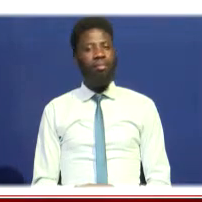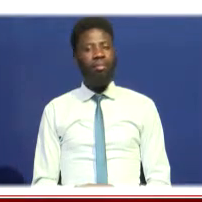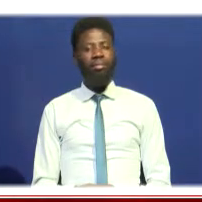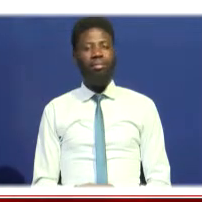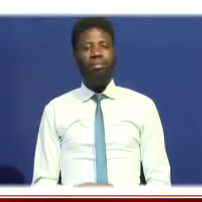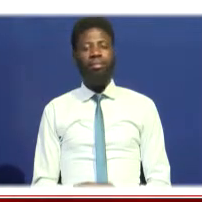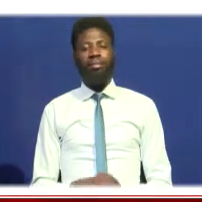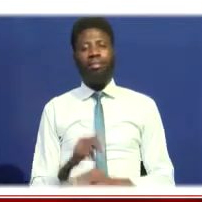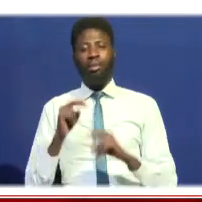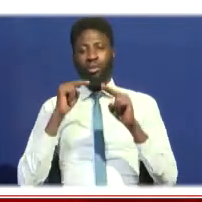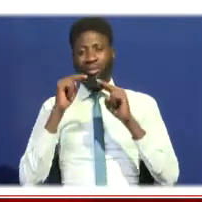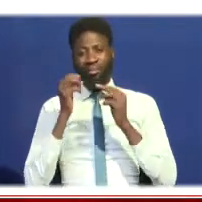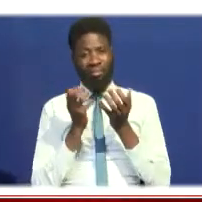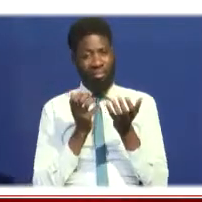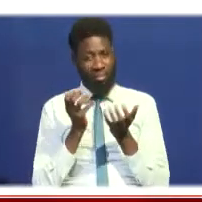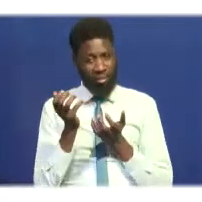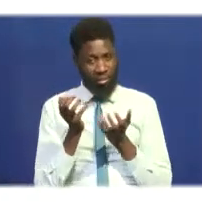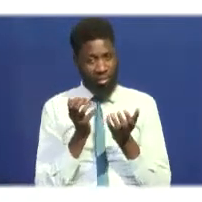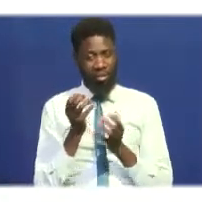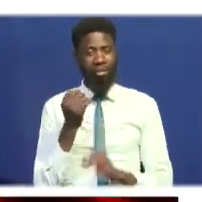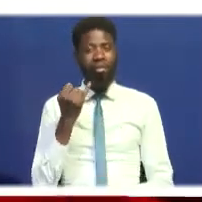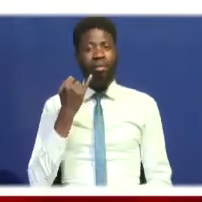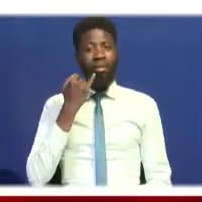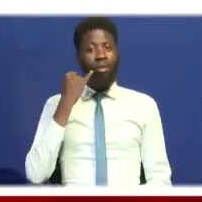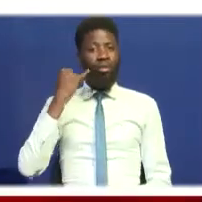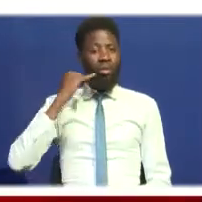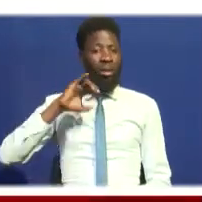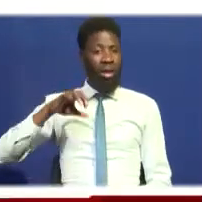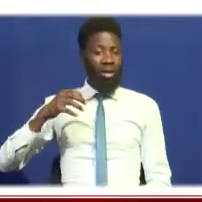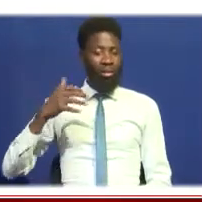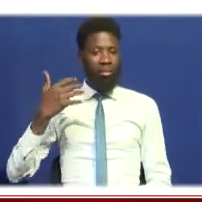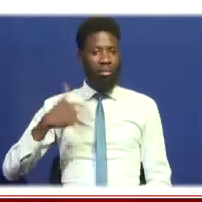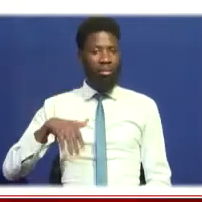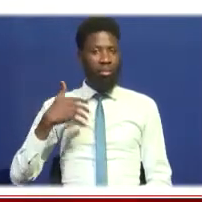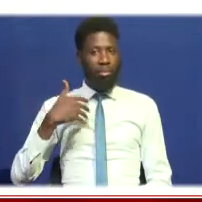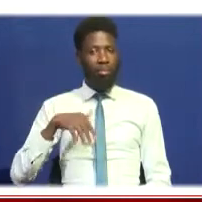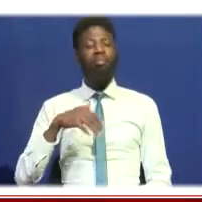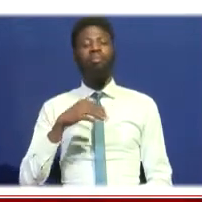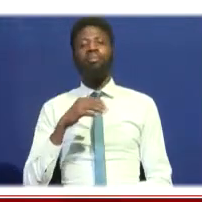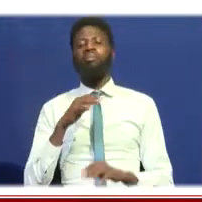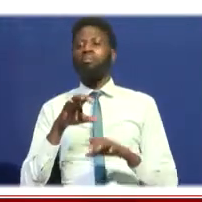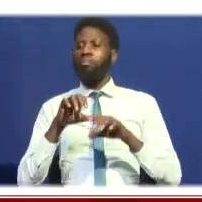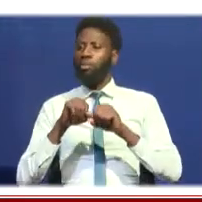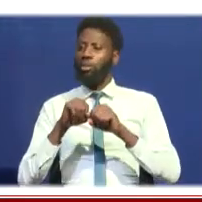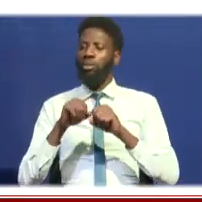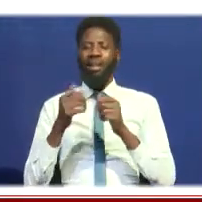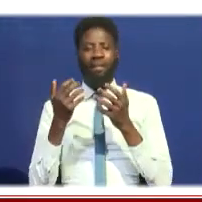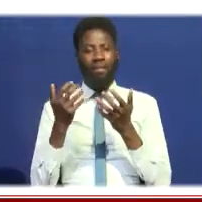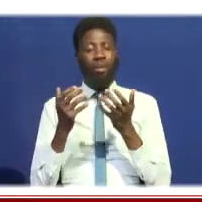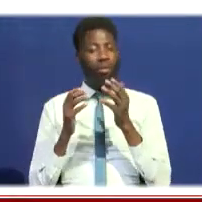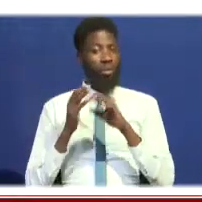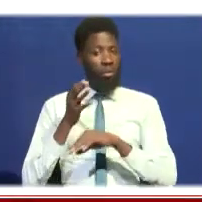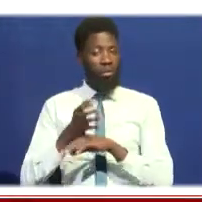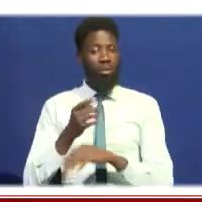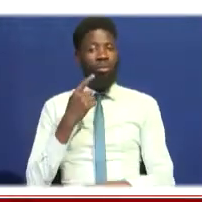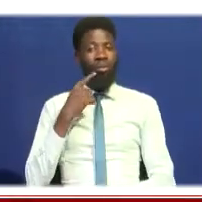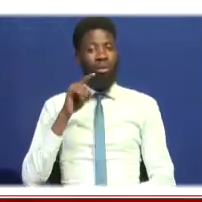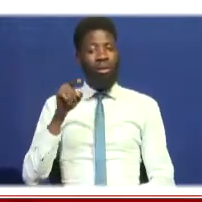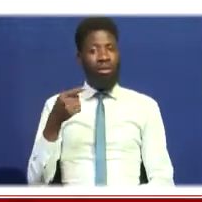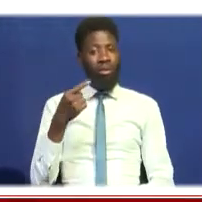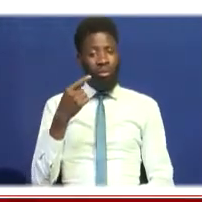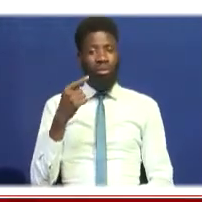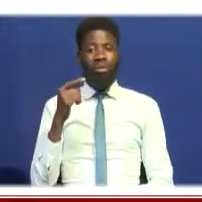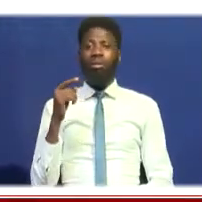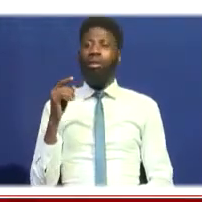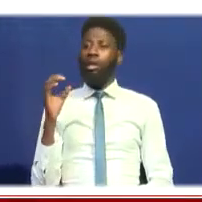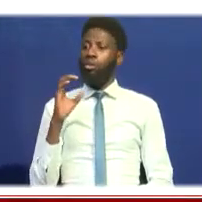Now, hotel businesses in Nakuru County is at peak with more than 100,000 visitors expected to flock to the fledgling